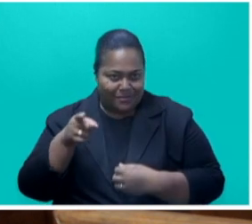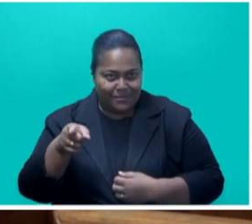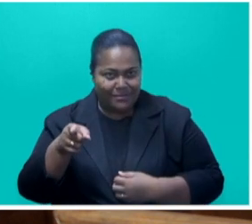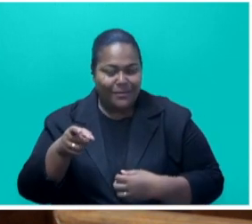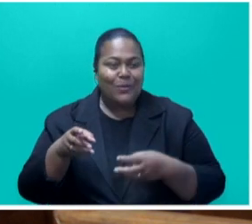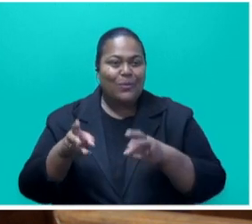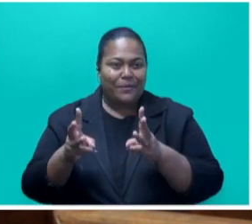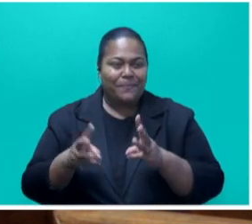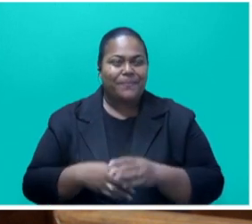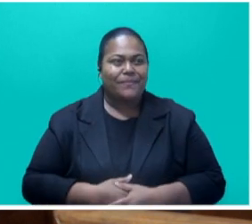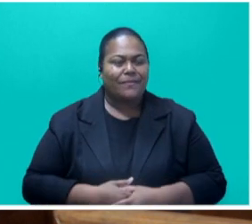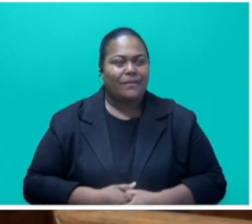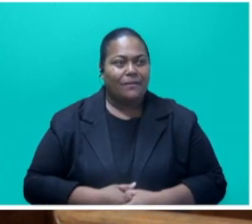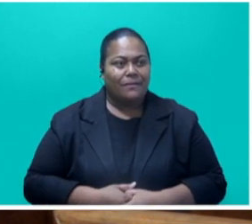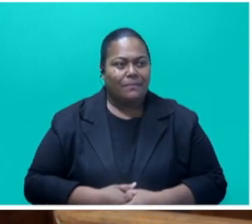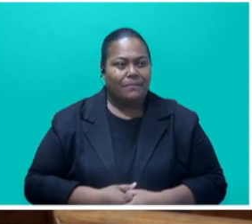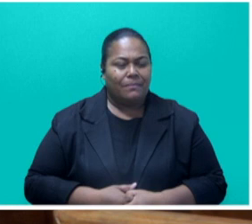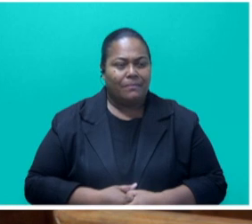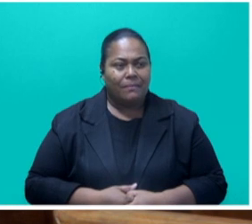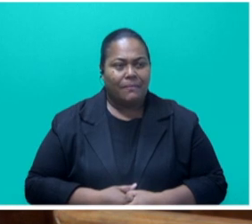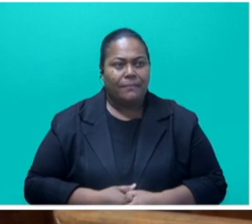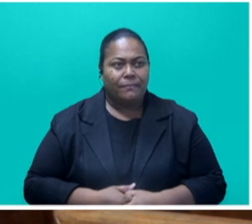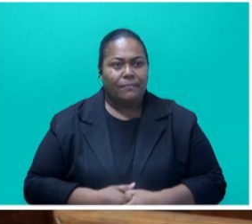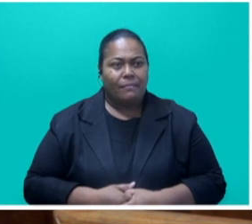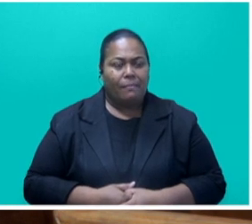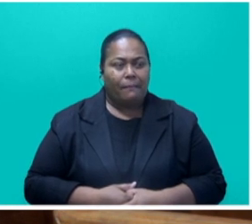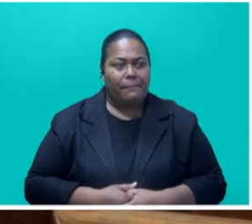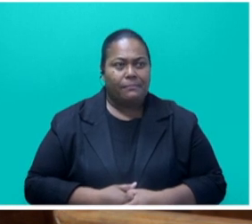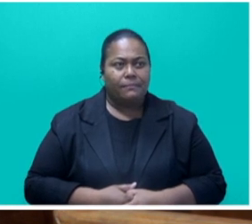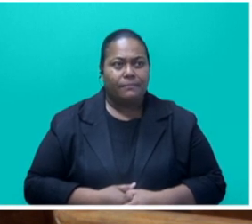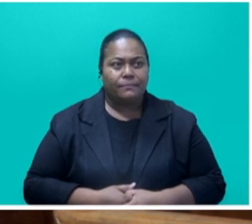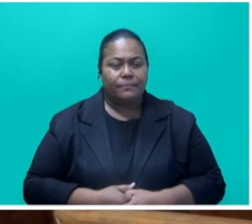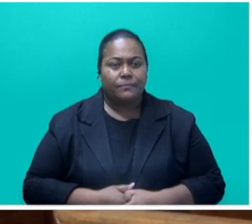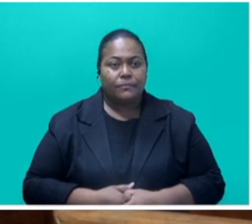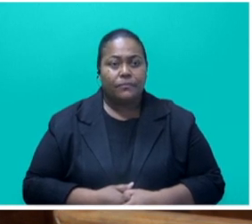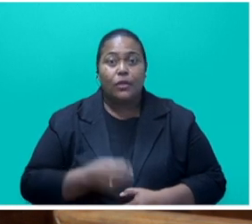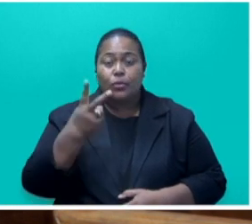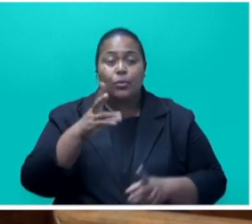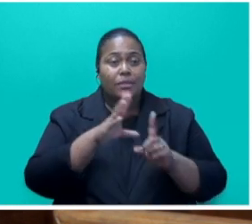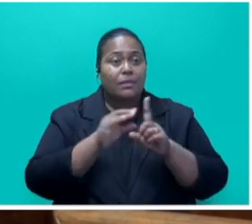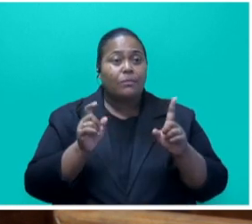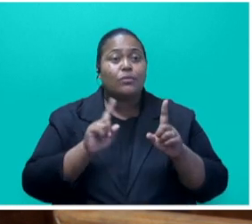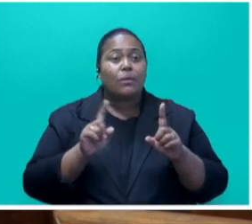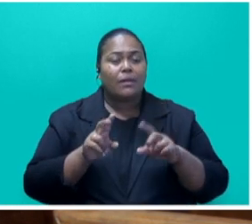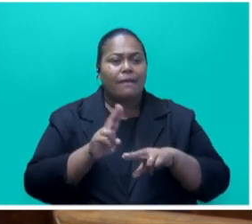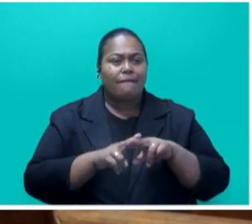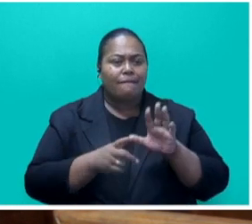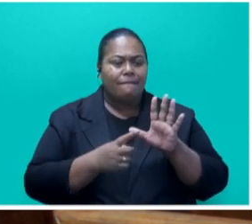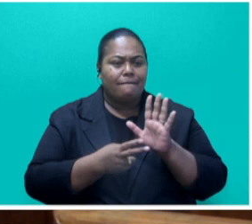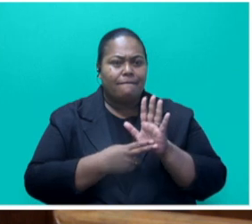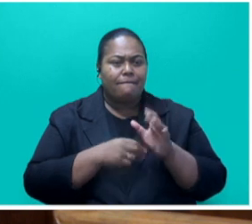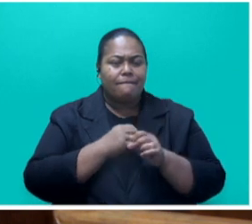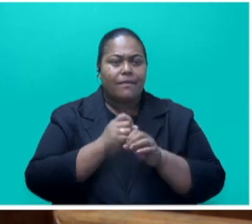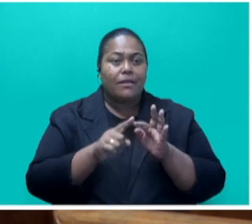And 2 models in particular that are of note is obviously the Fonterra success story around